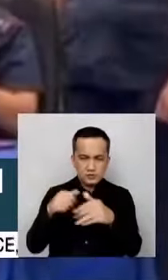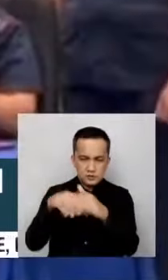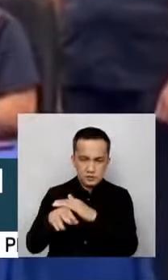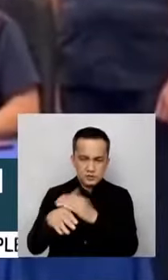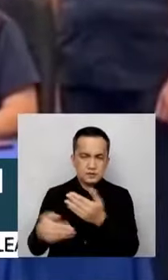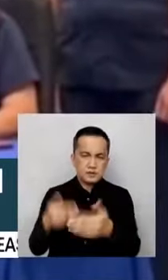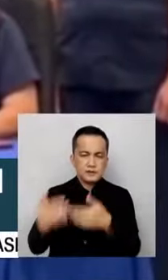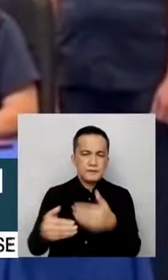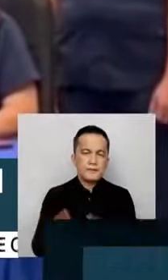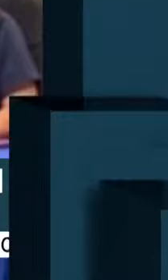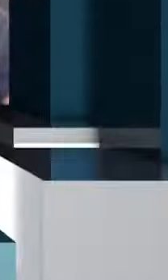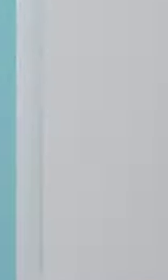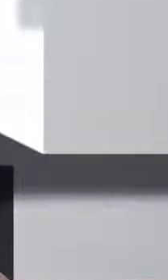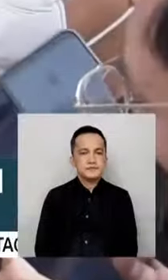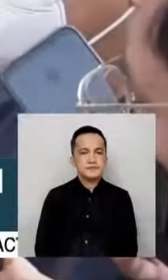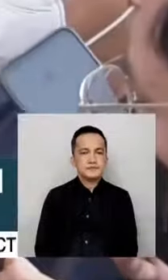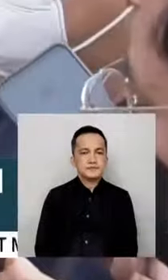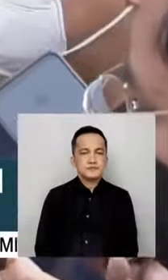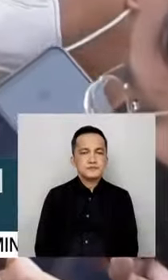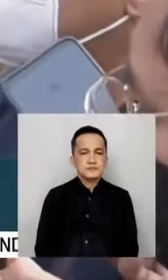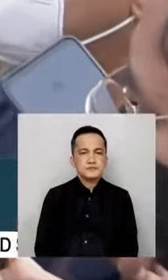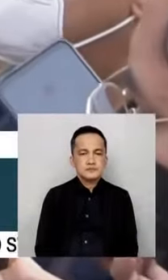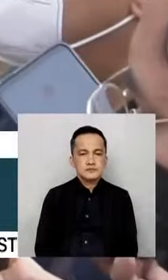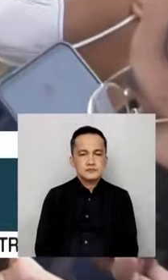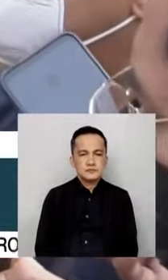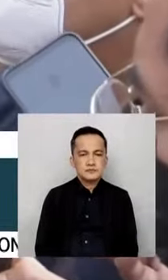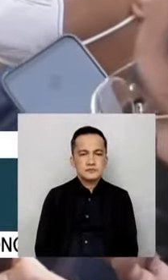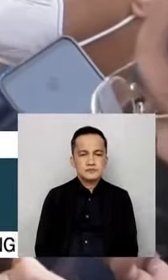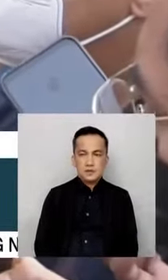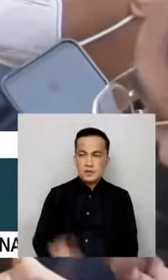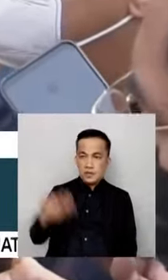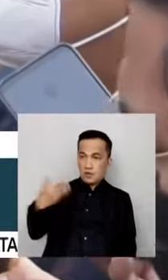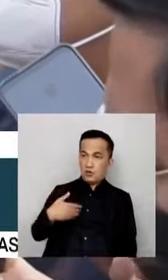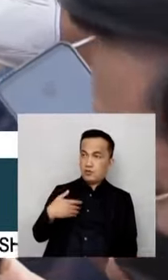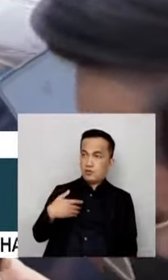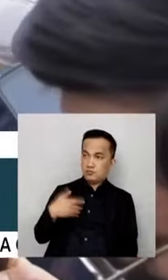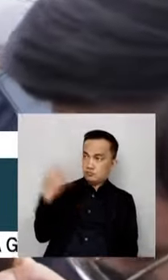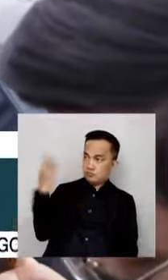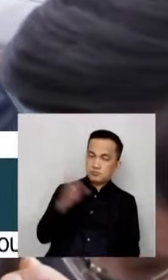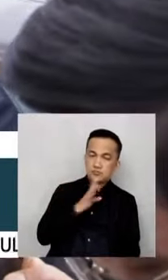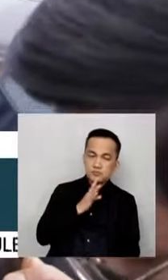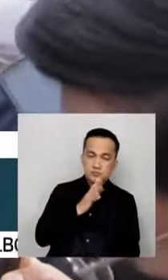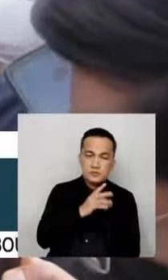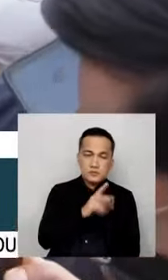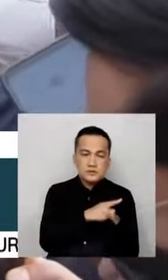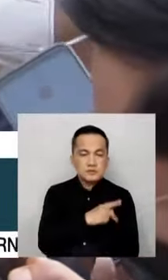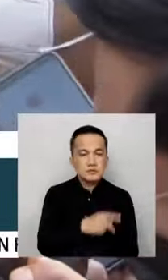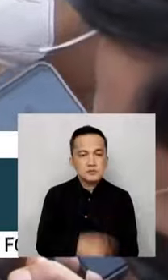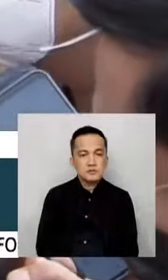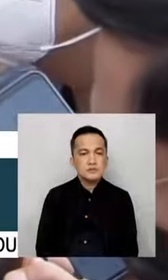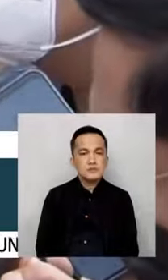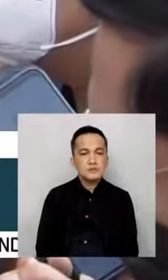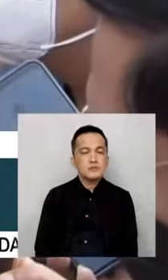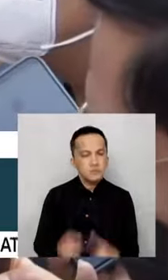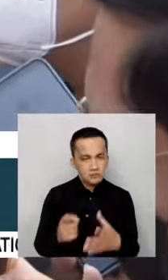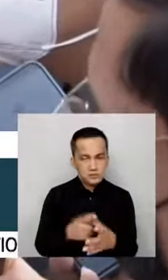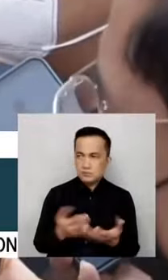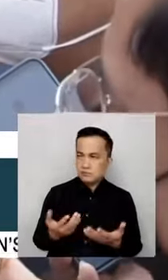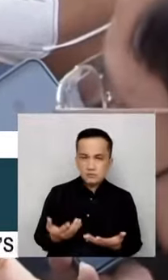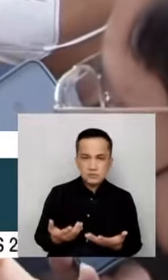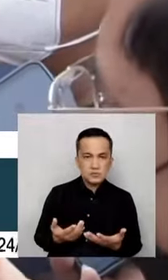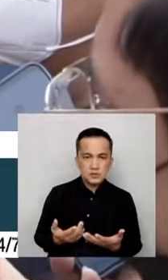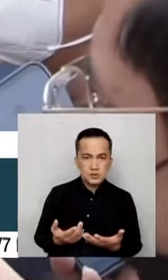process. So parang ako personally, nung una, yung ayoko, nung